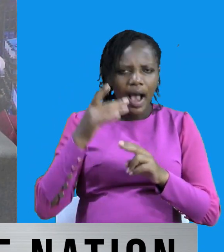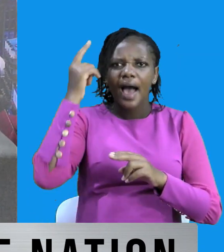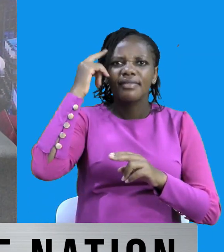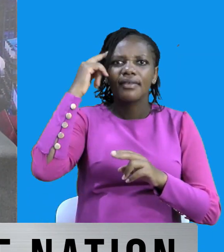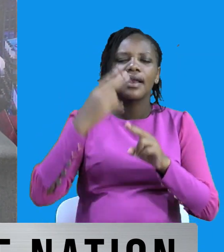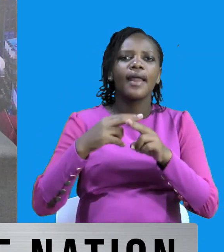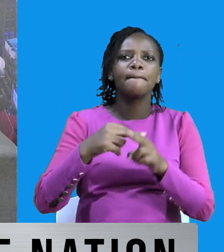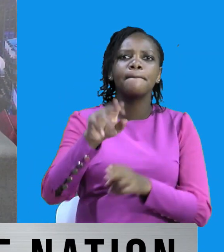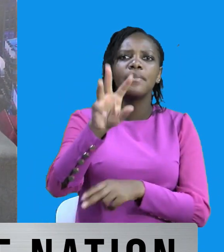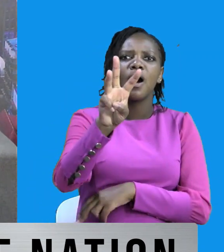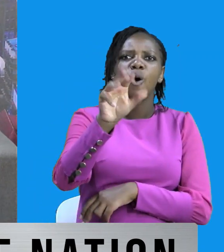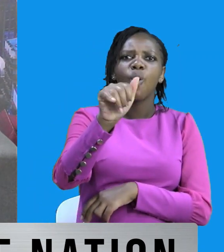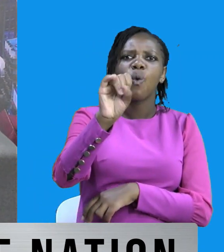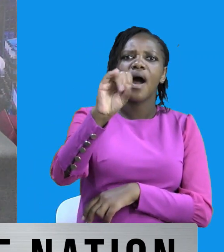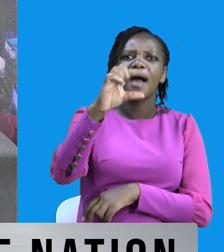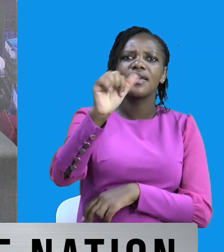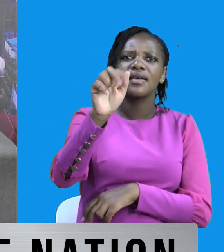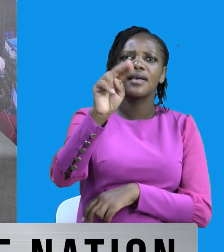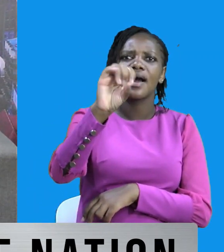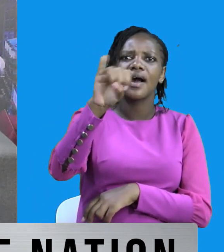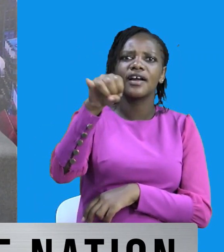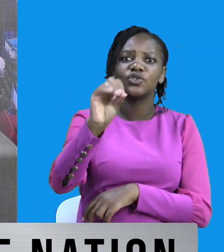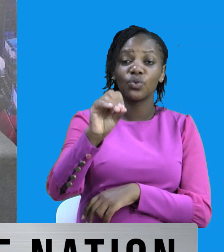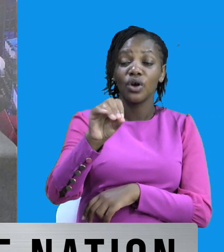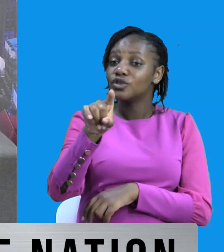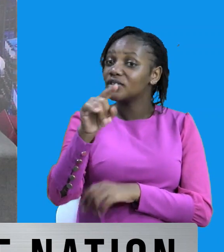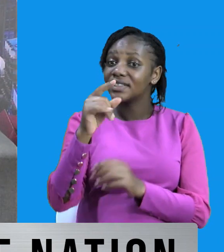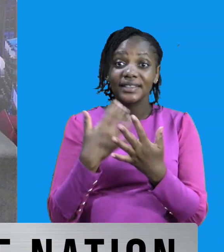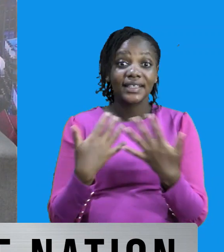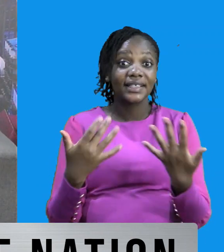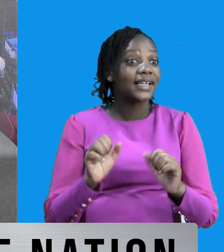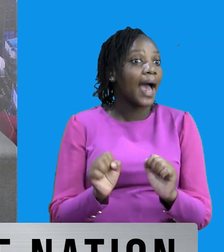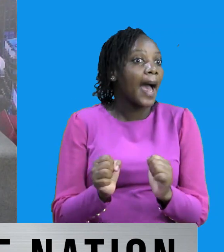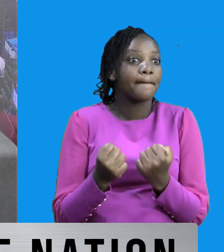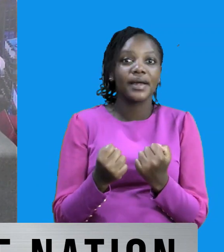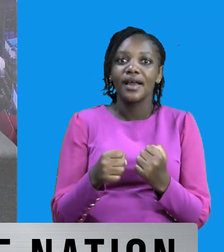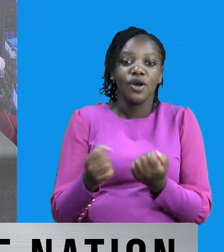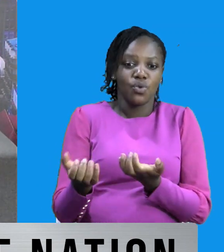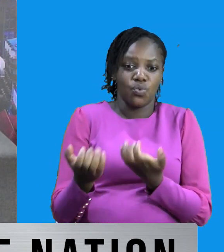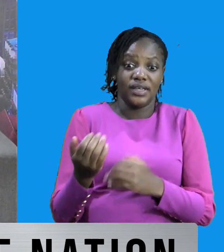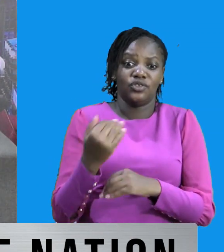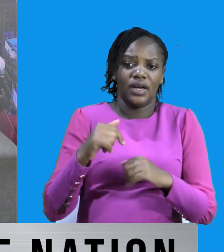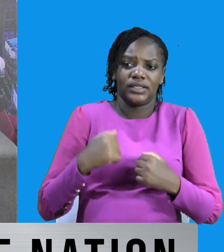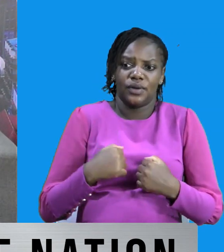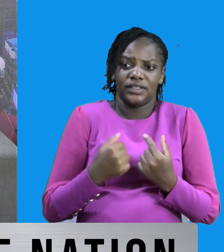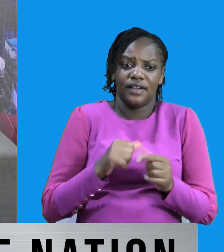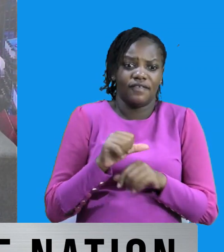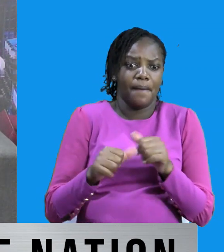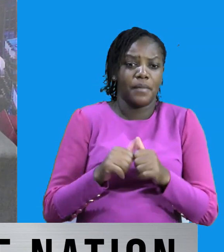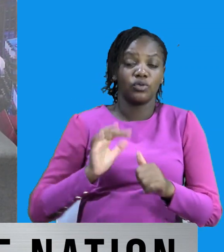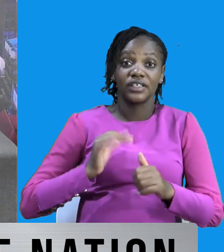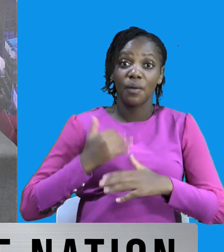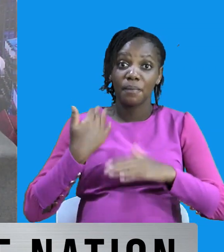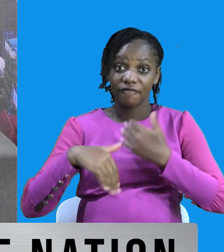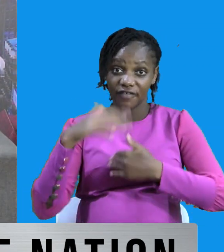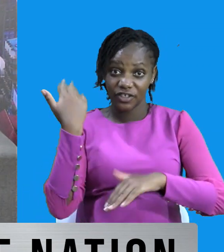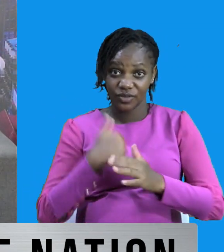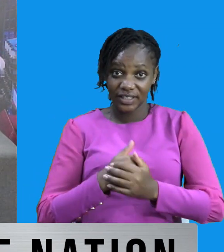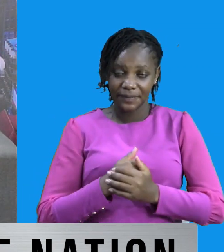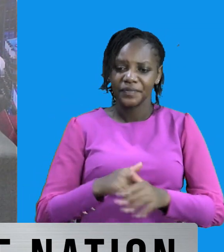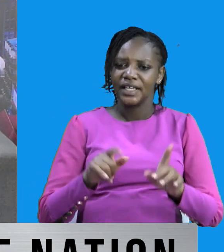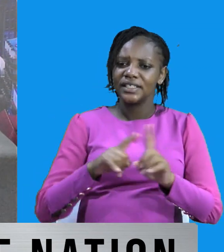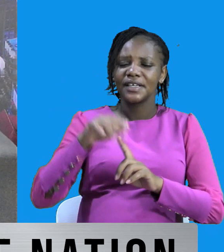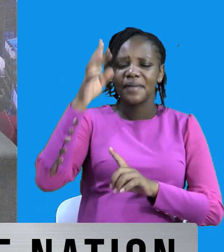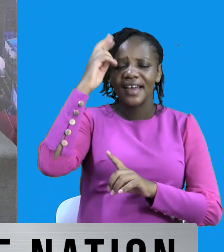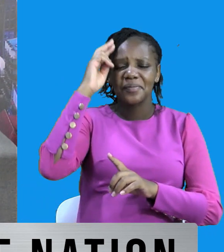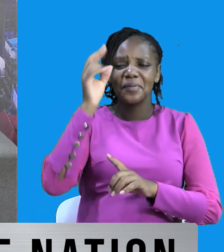used to be Waiganjo. So really, this is not something that's happening now. This country, we really need to ask ourselves about. Someone even whispered that there was a fake